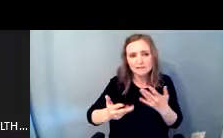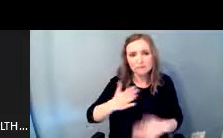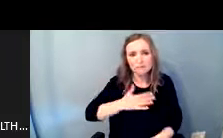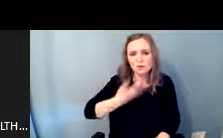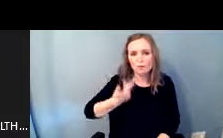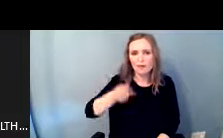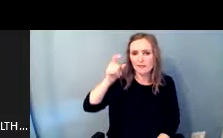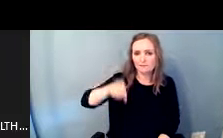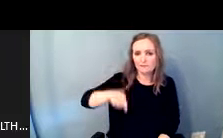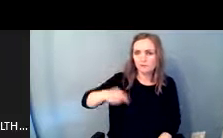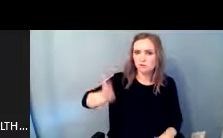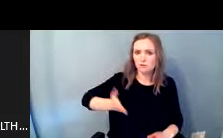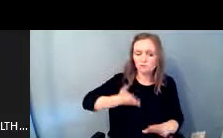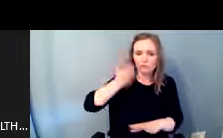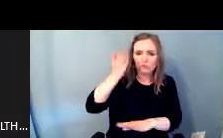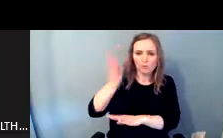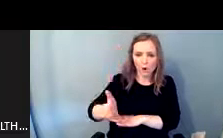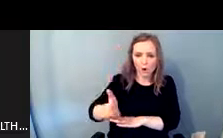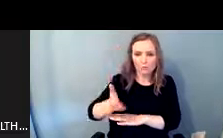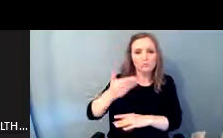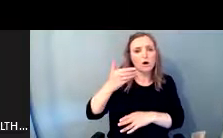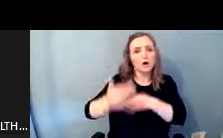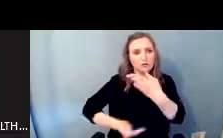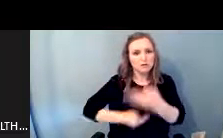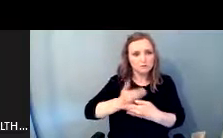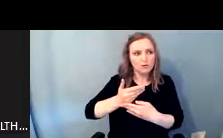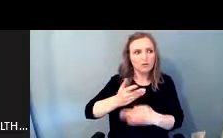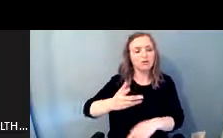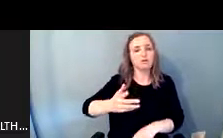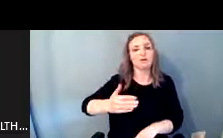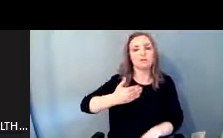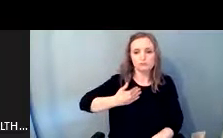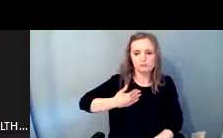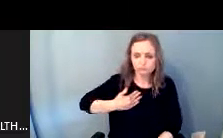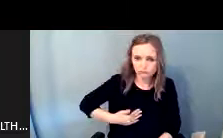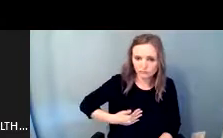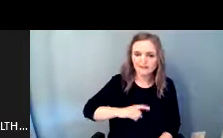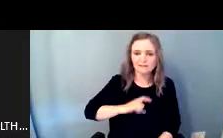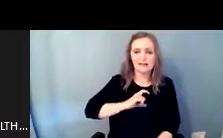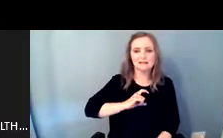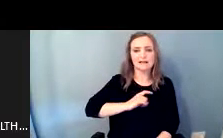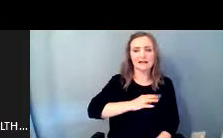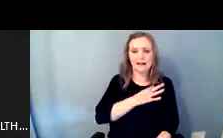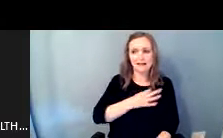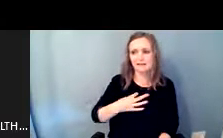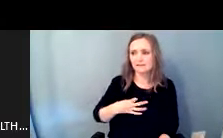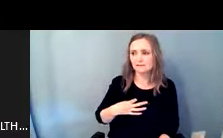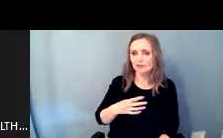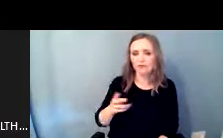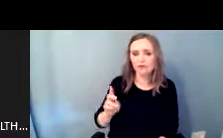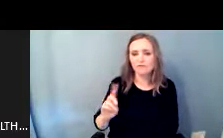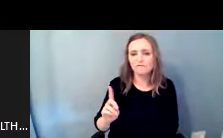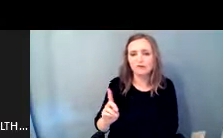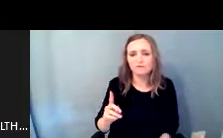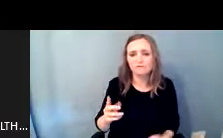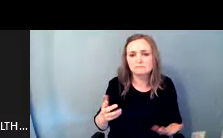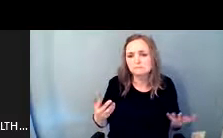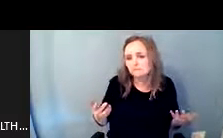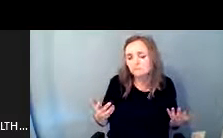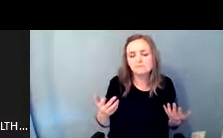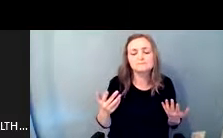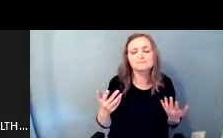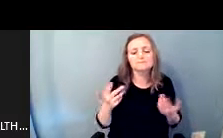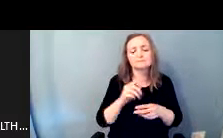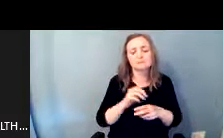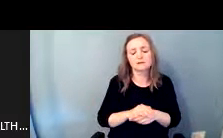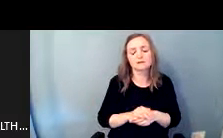people to a breast cancer clinic when there is no need to do that. And that's for two reasons. One,